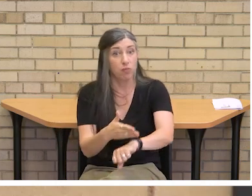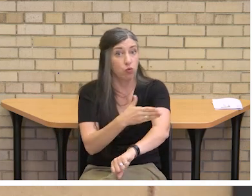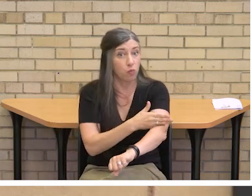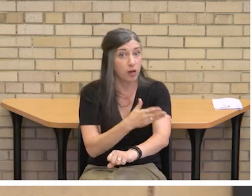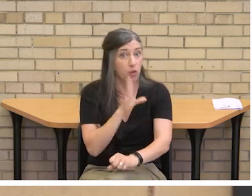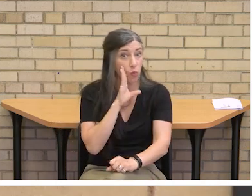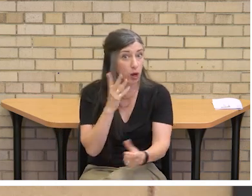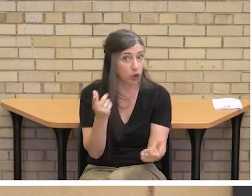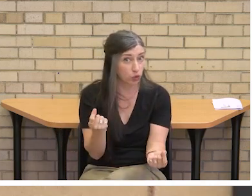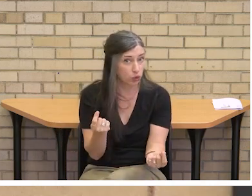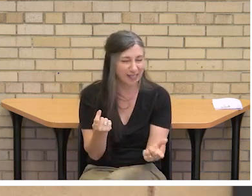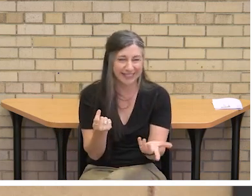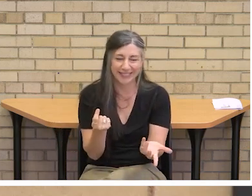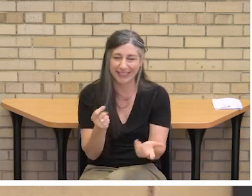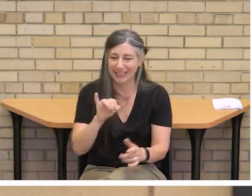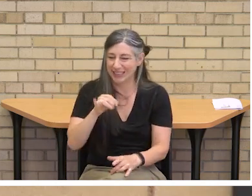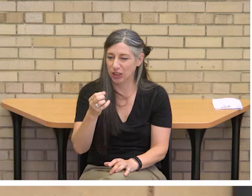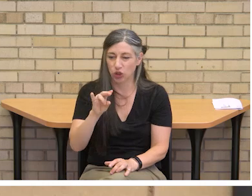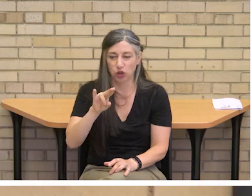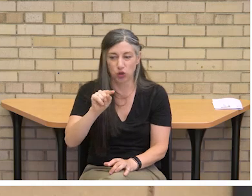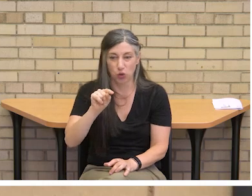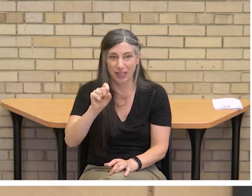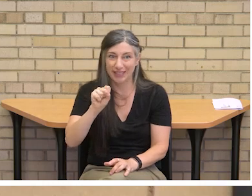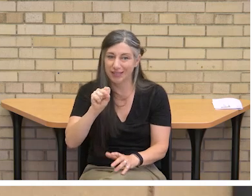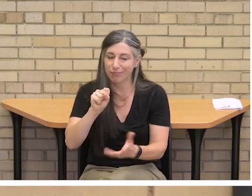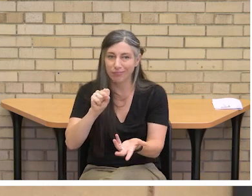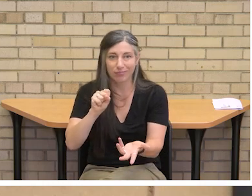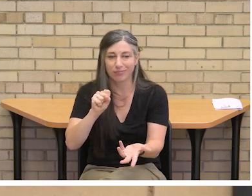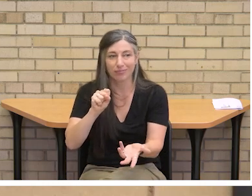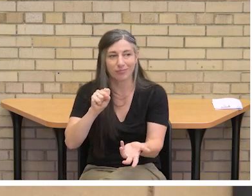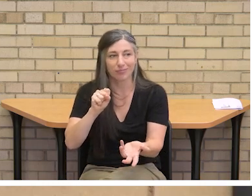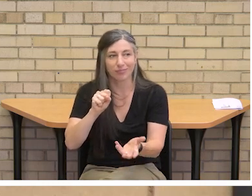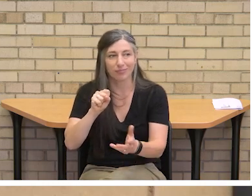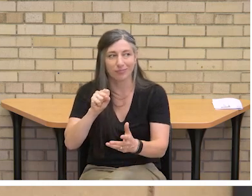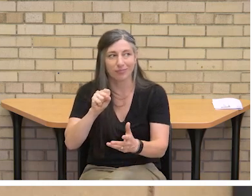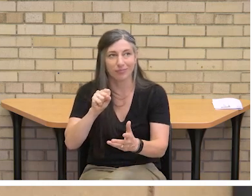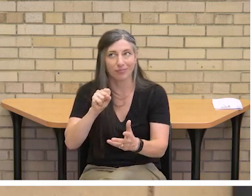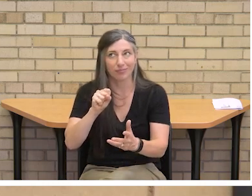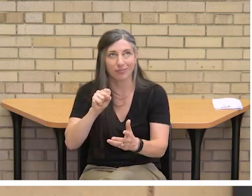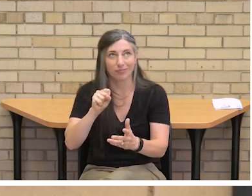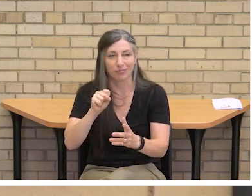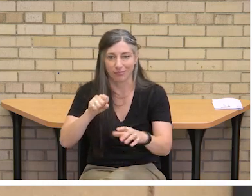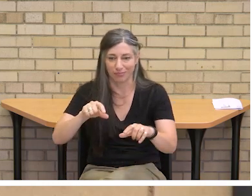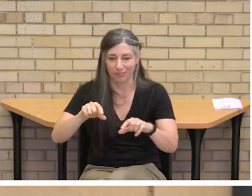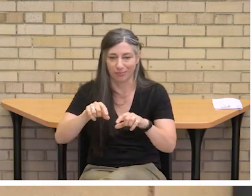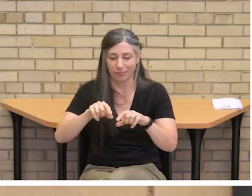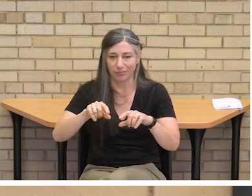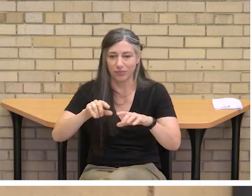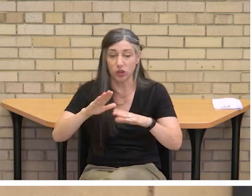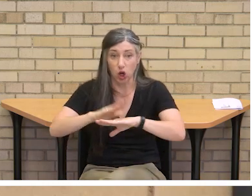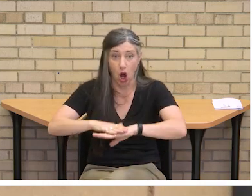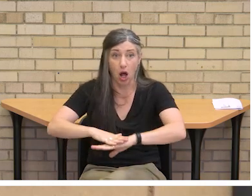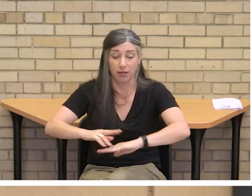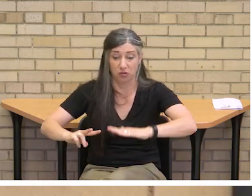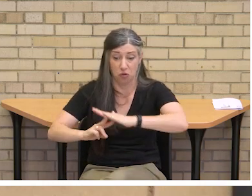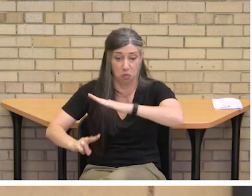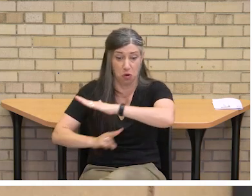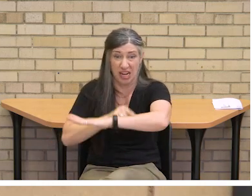that there will be no joints anywhere on running longitudinal on the bridge